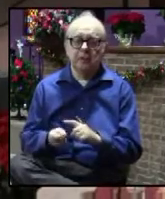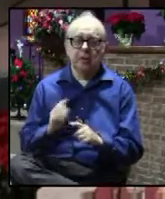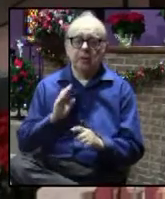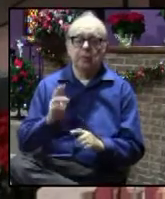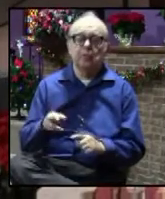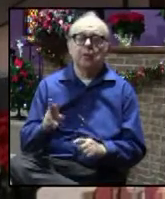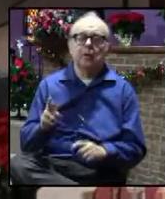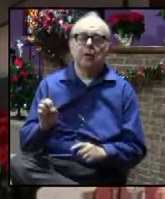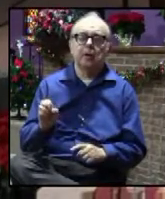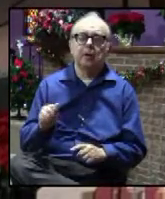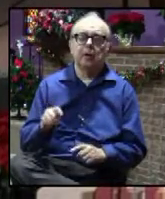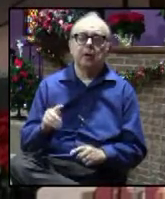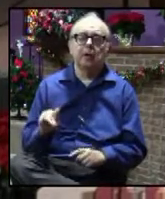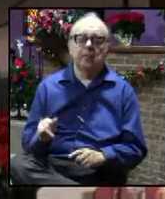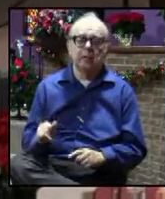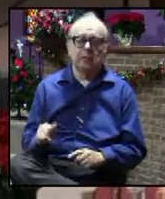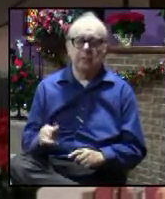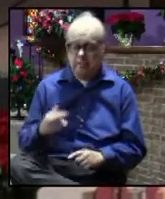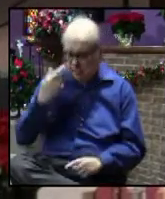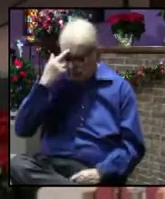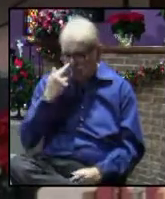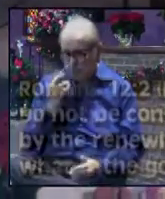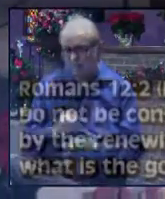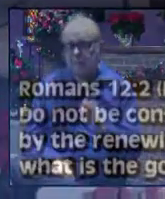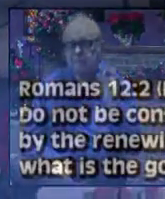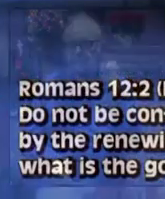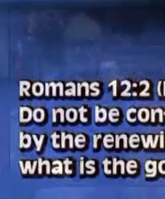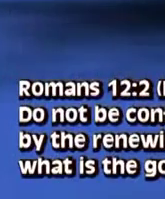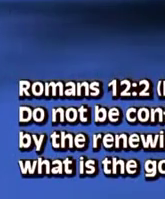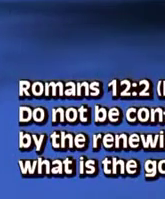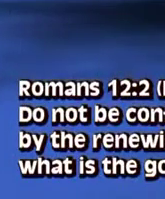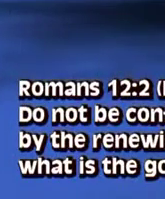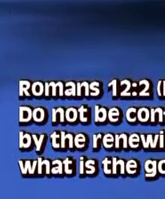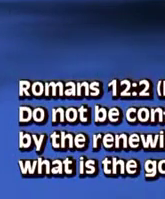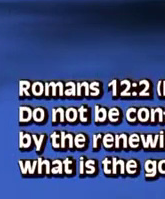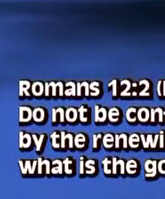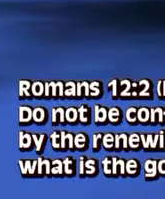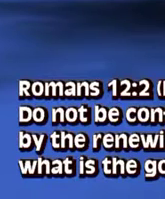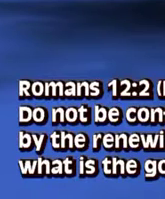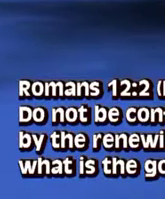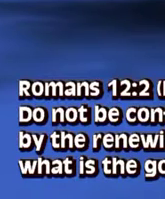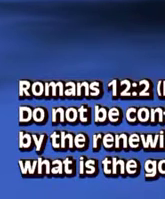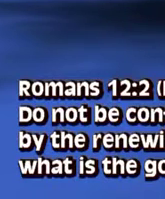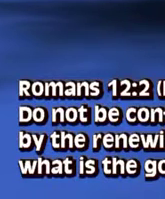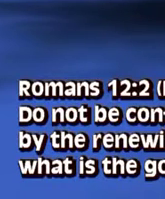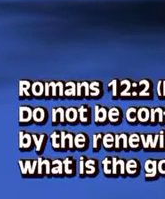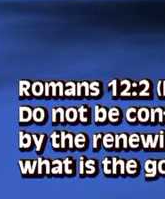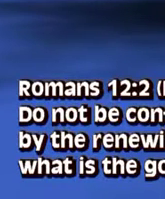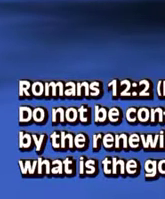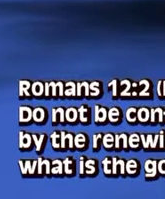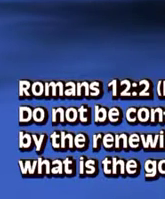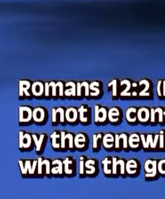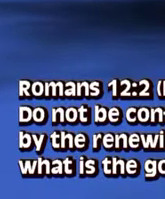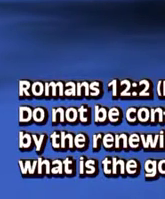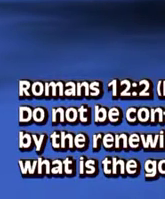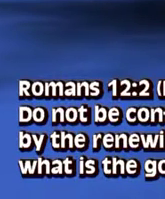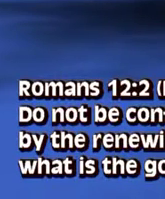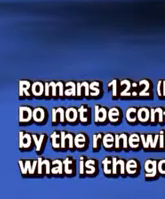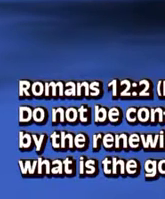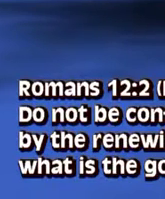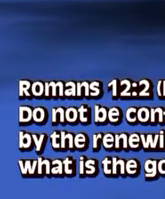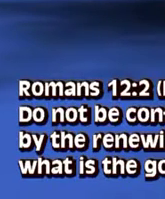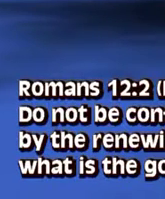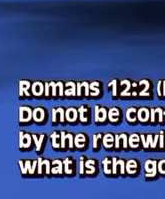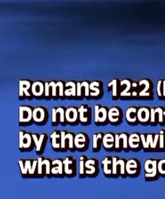reality. Romans chapter 12:2 says, do not conform to the pattern of this world, but be transformed